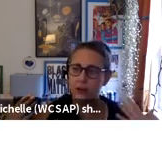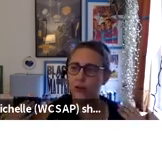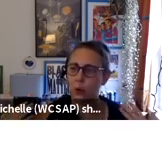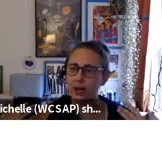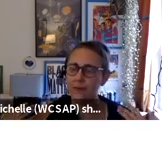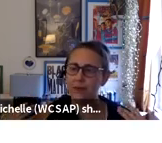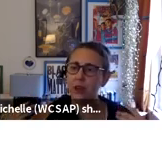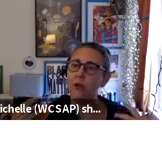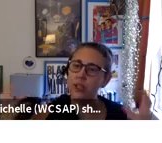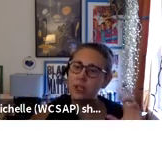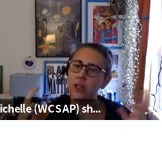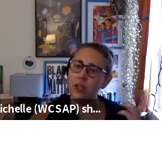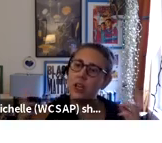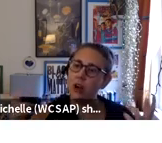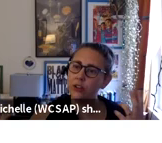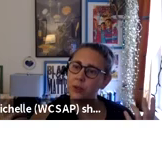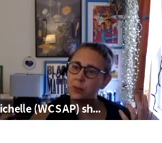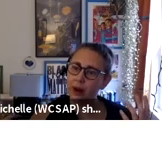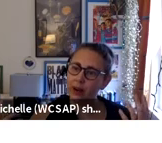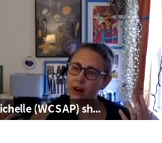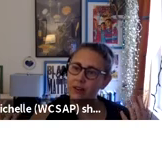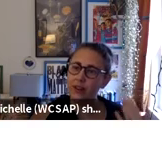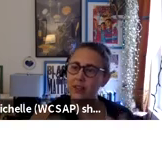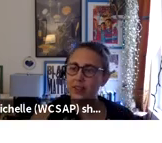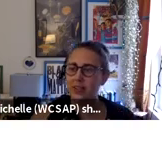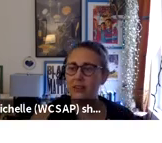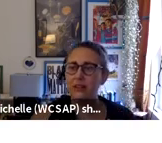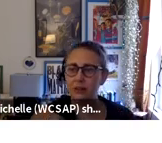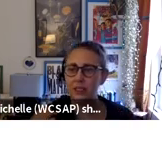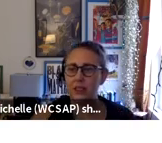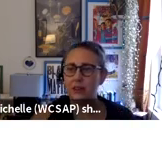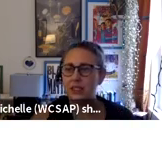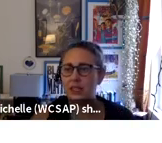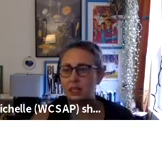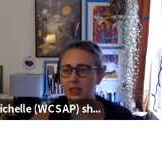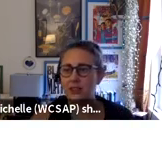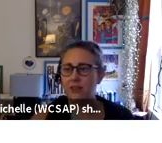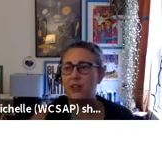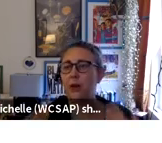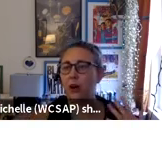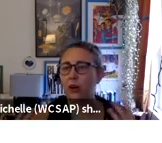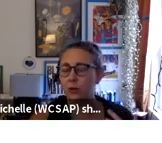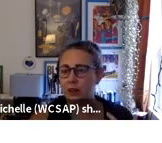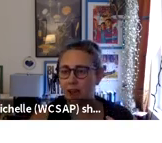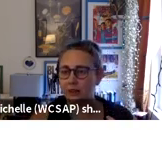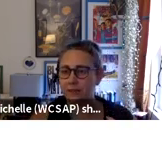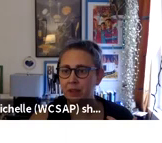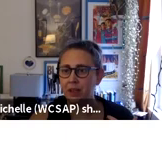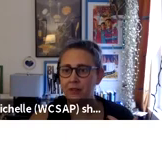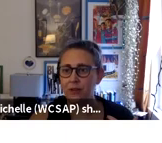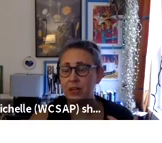me with your story, which I think it can also be a barrier if they think like, oh, I don't want to tell you this icky thing because I feel like I'm going to hurt you with